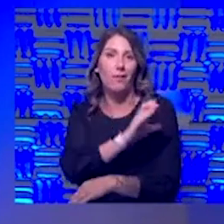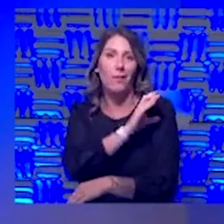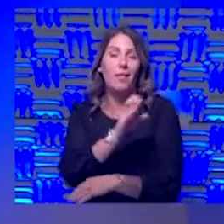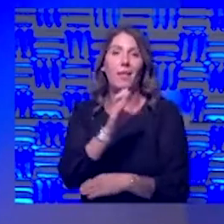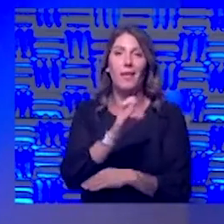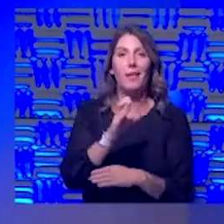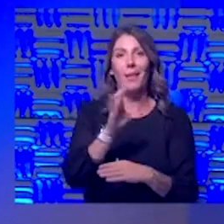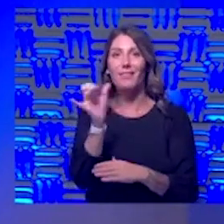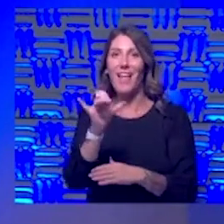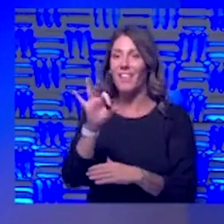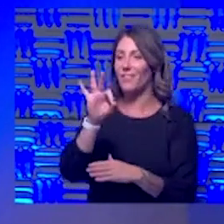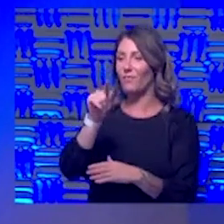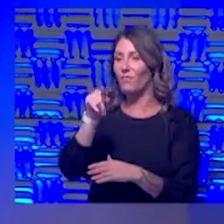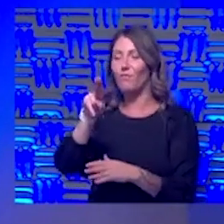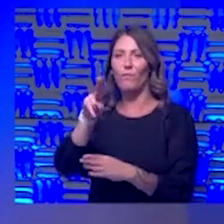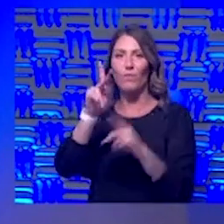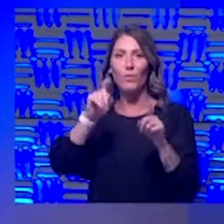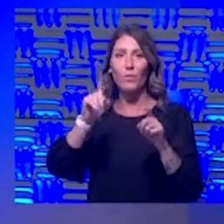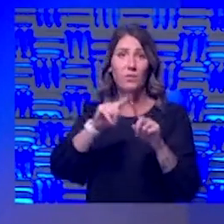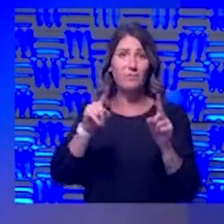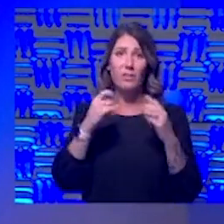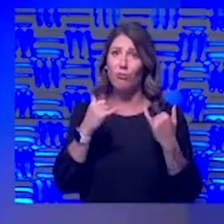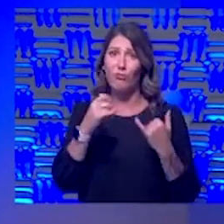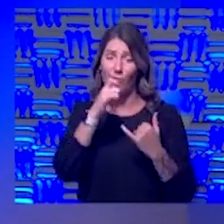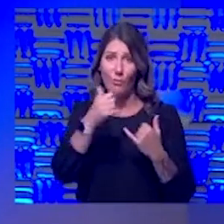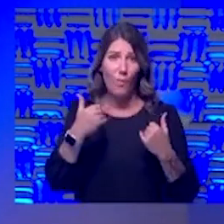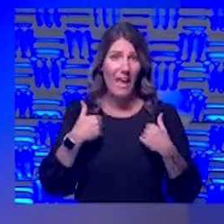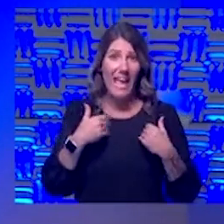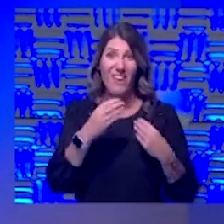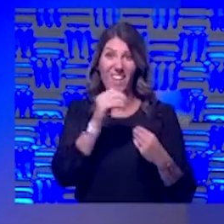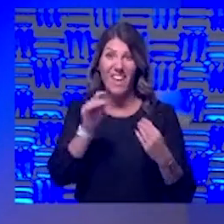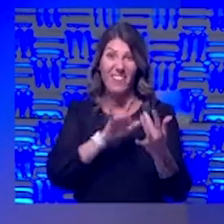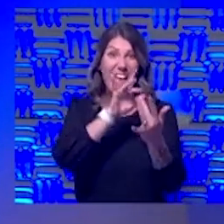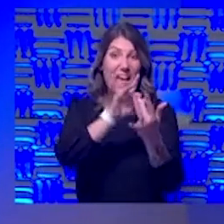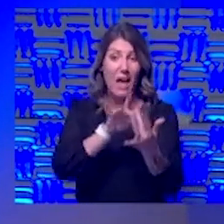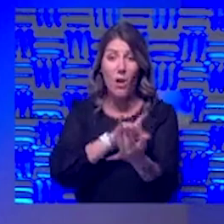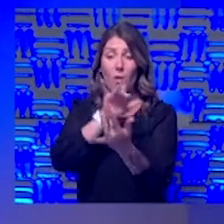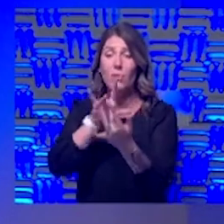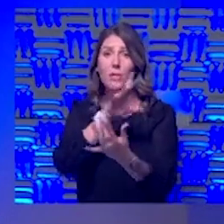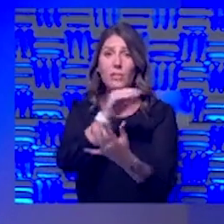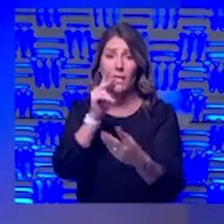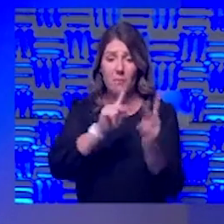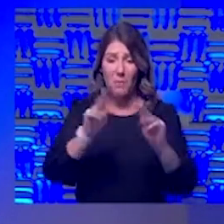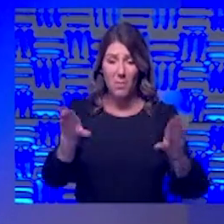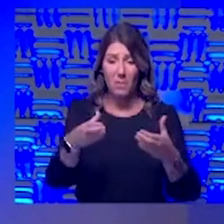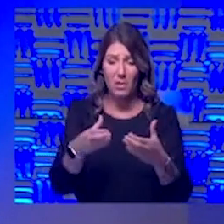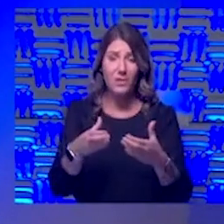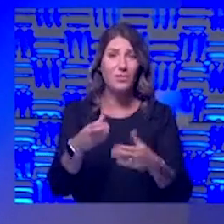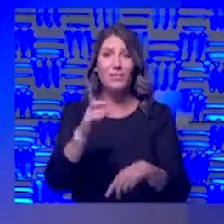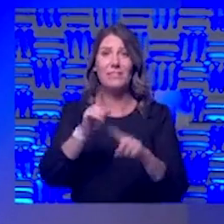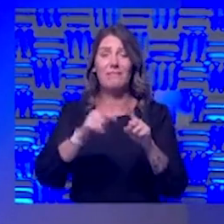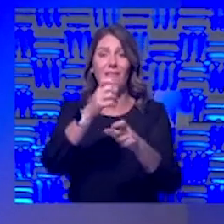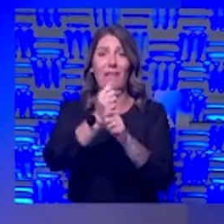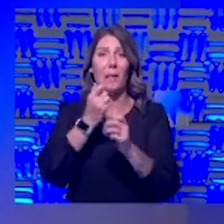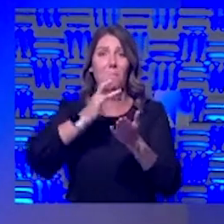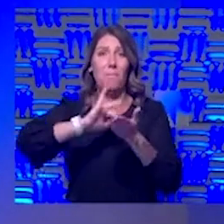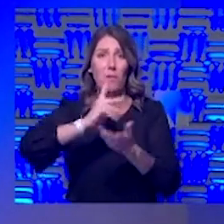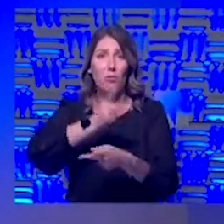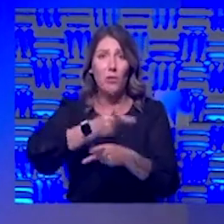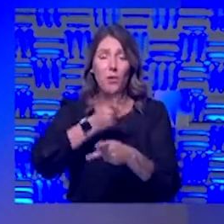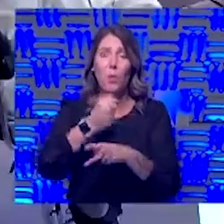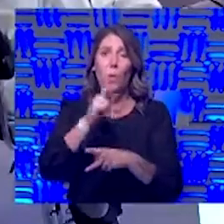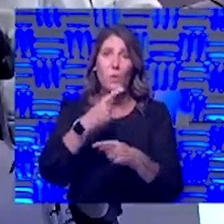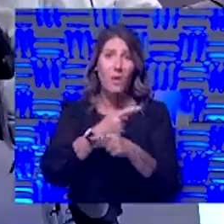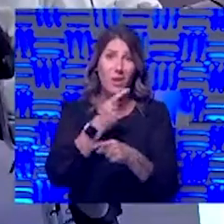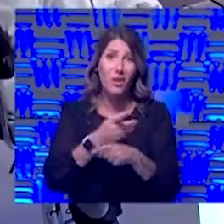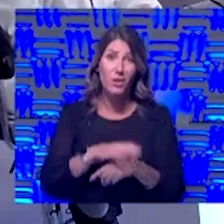but currently we don't have that. And then again, getting the outreach and getting to those populations that may not necessarily seek medical care or seek it regularly.